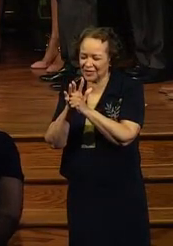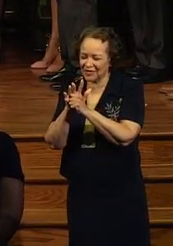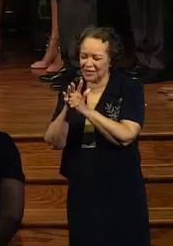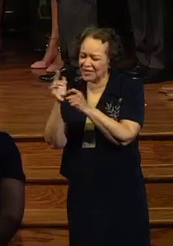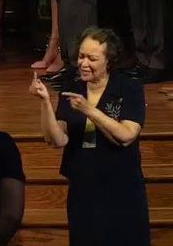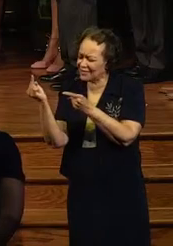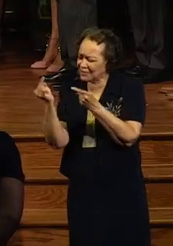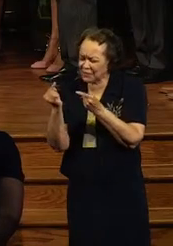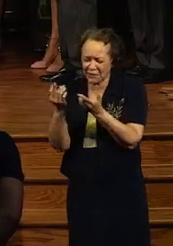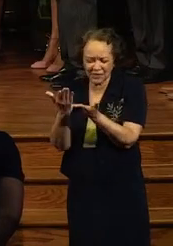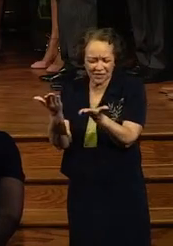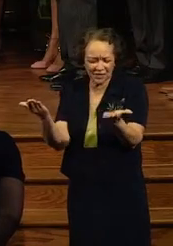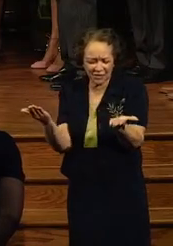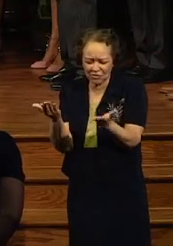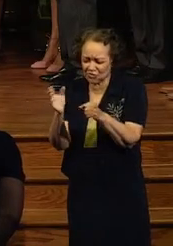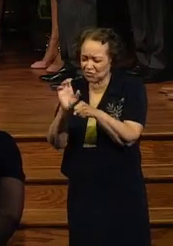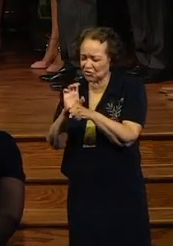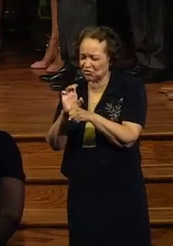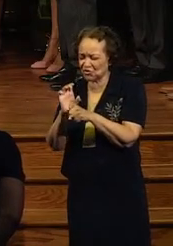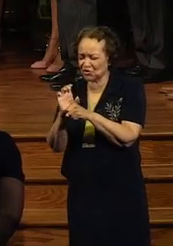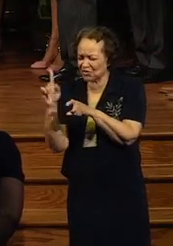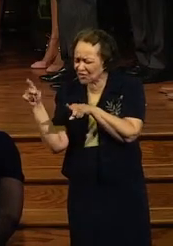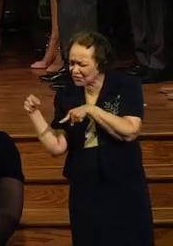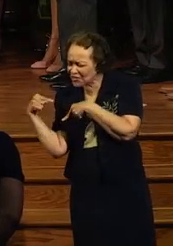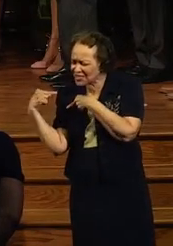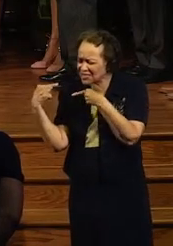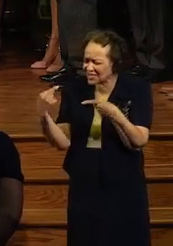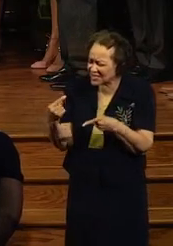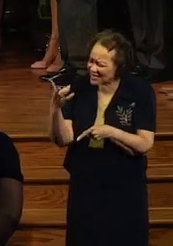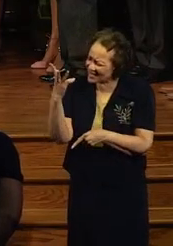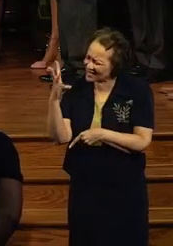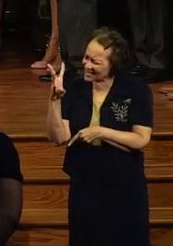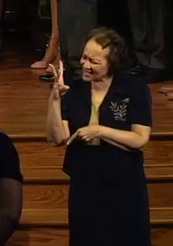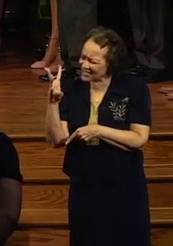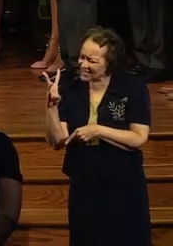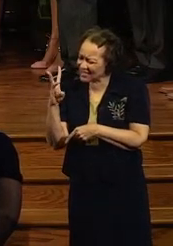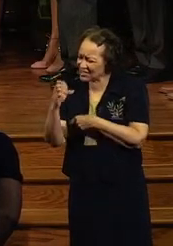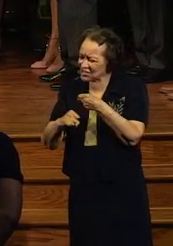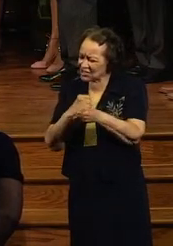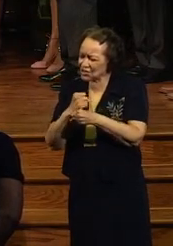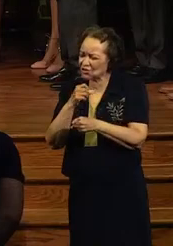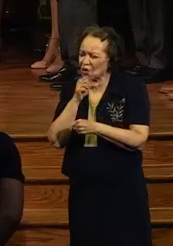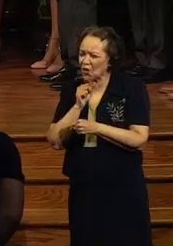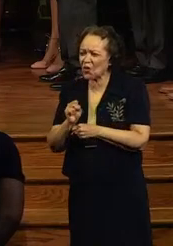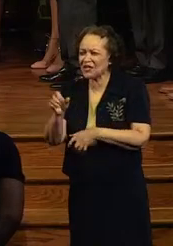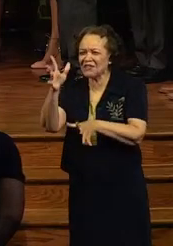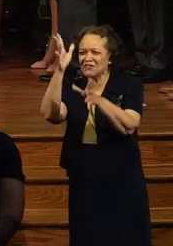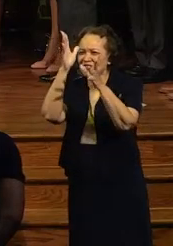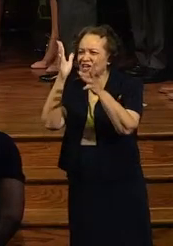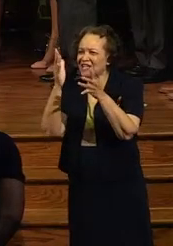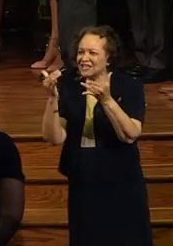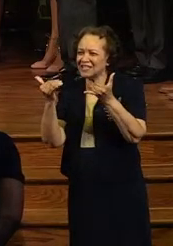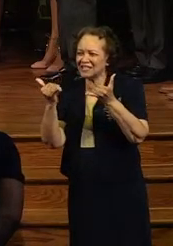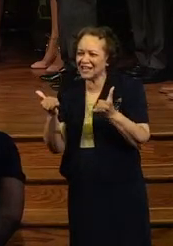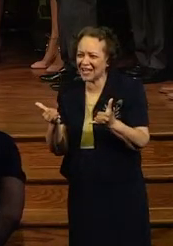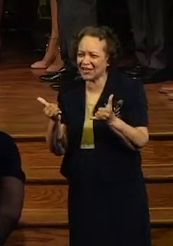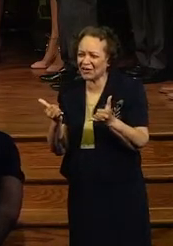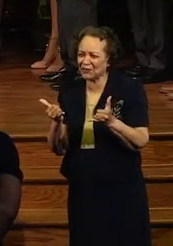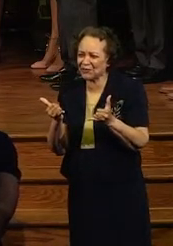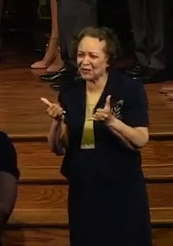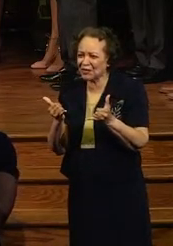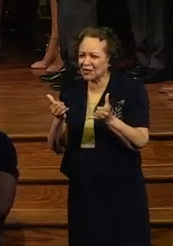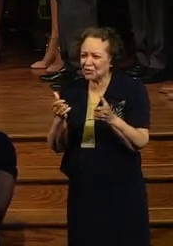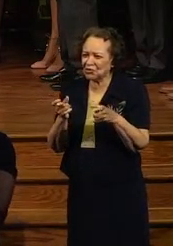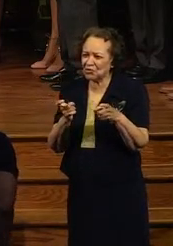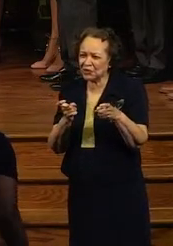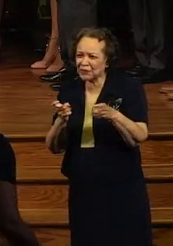coming here to your sanctuary since he was 16 years old. And Father, now you've navigated his